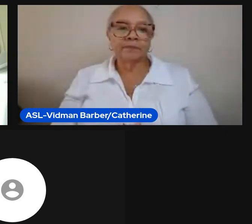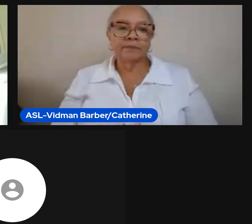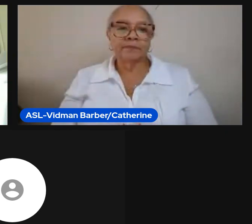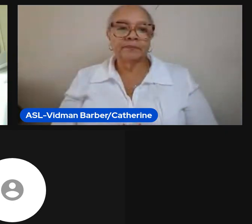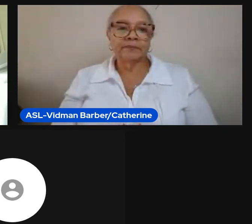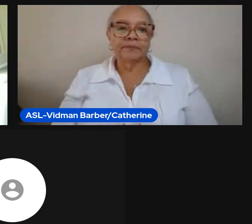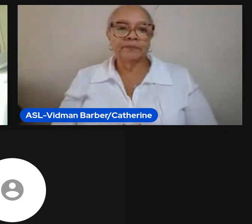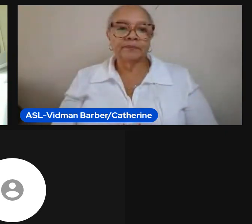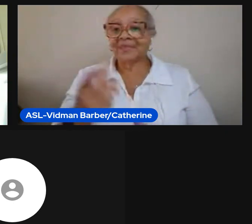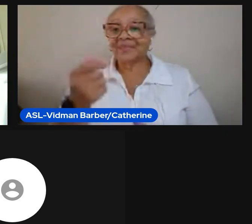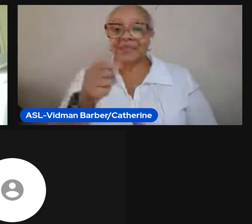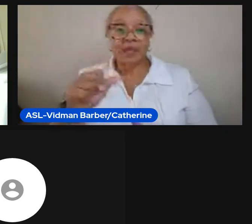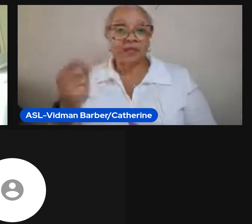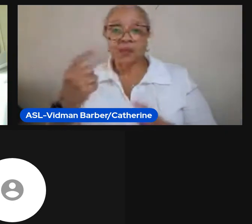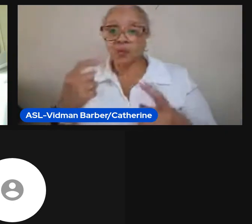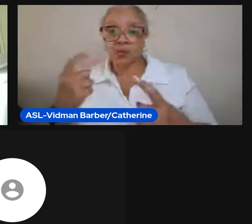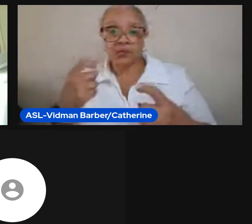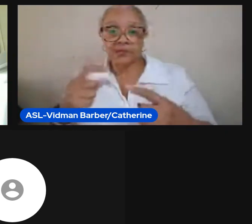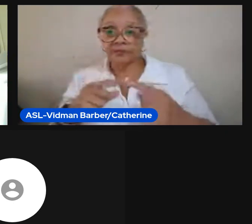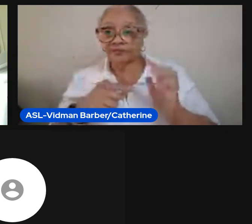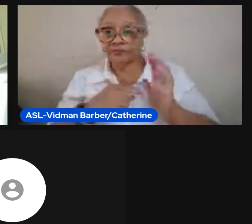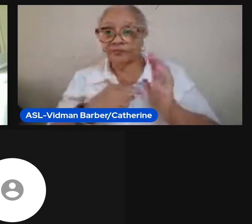Are there any other questions?